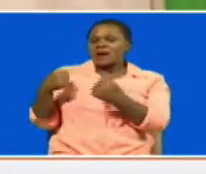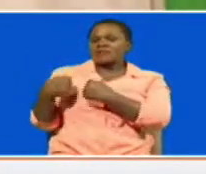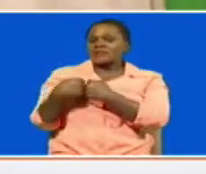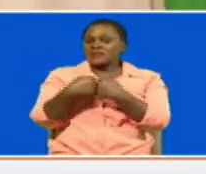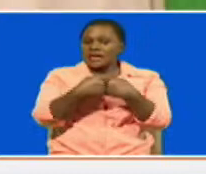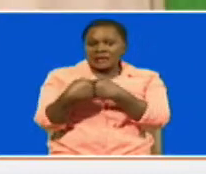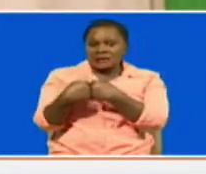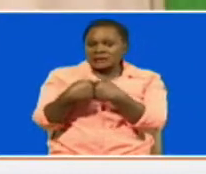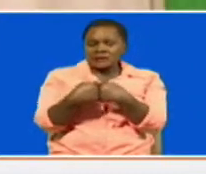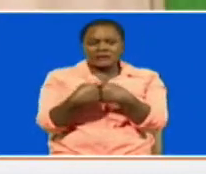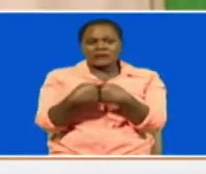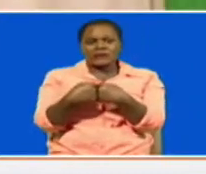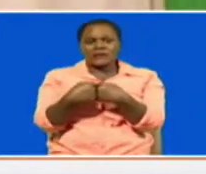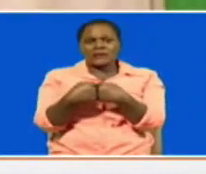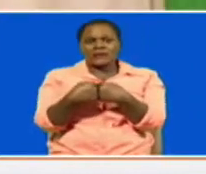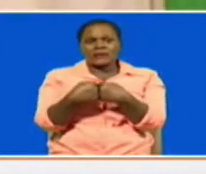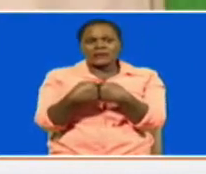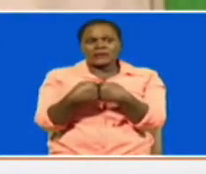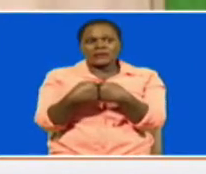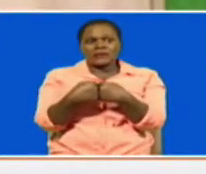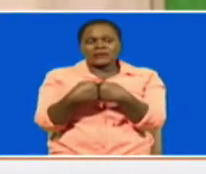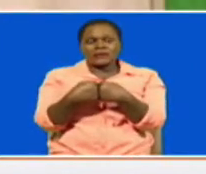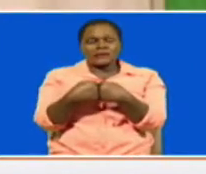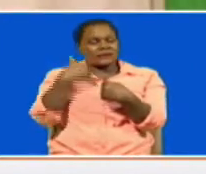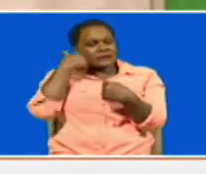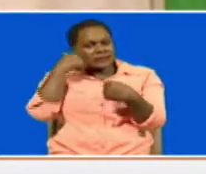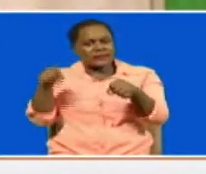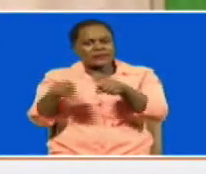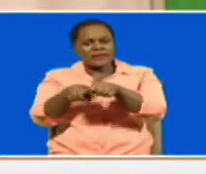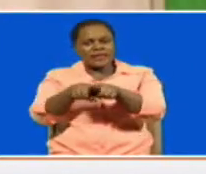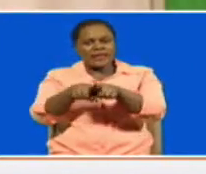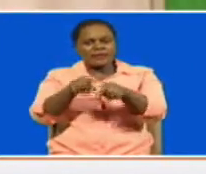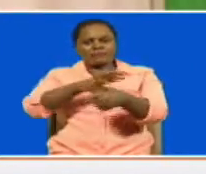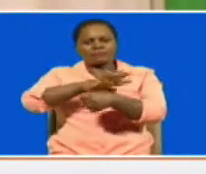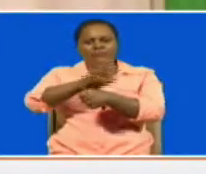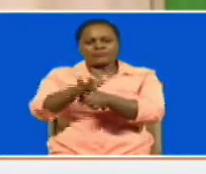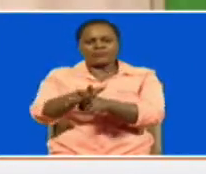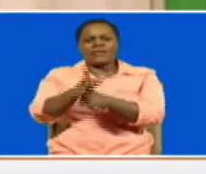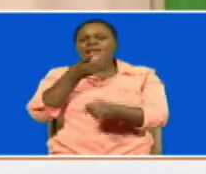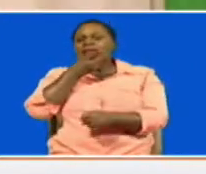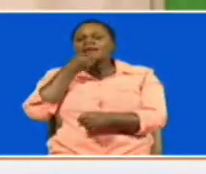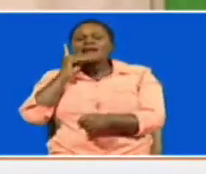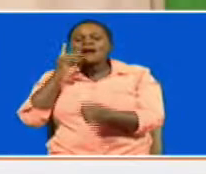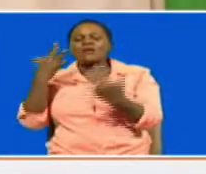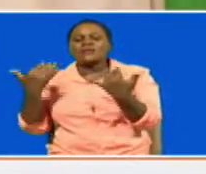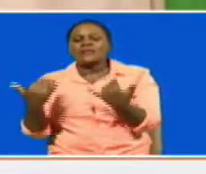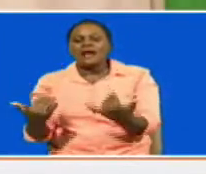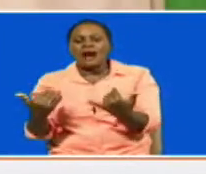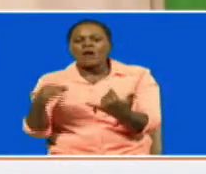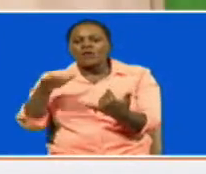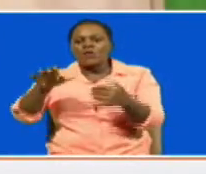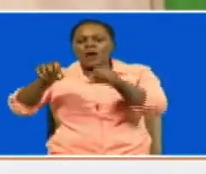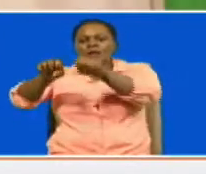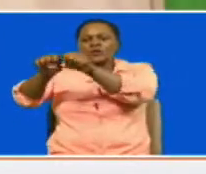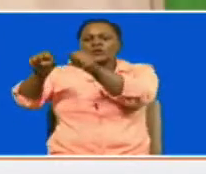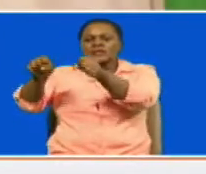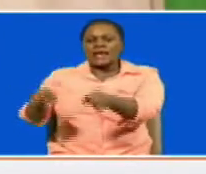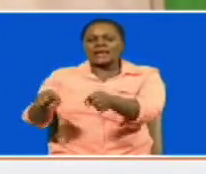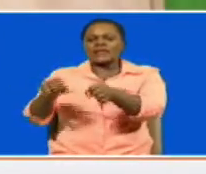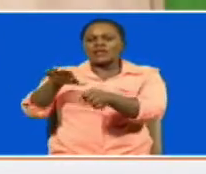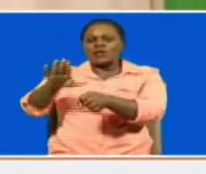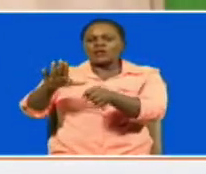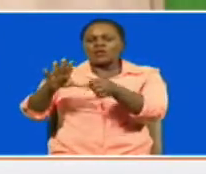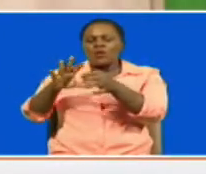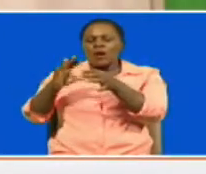challenges and pandemics like COVID that came, the drought that we are going through, your society, your circle